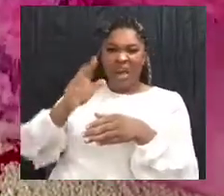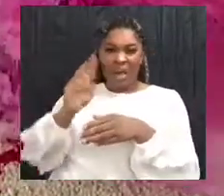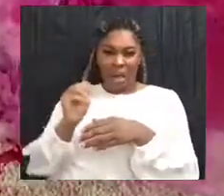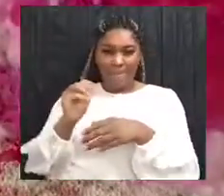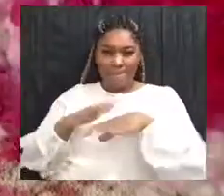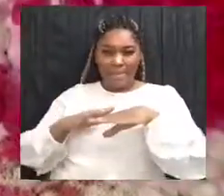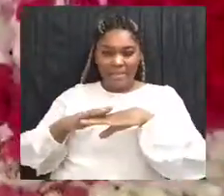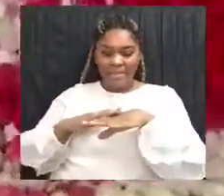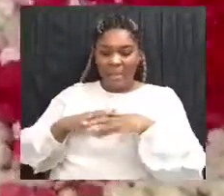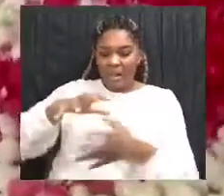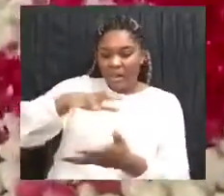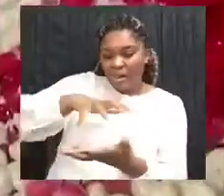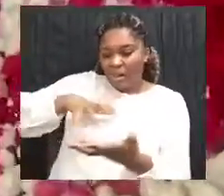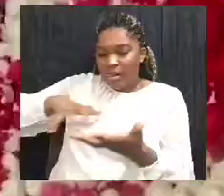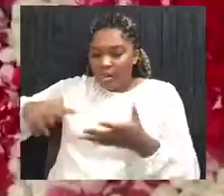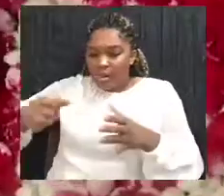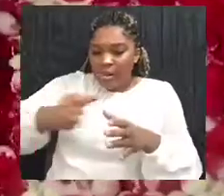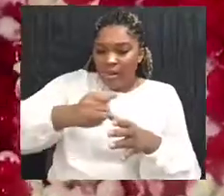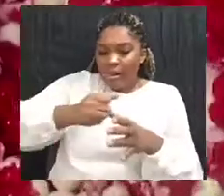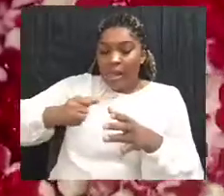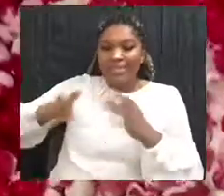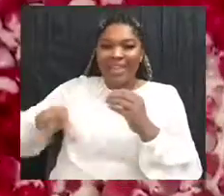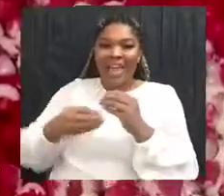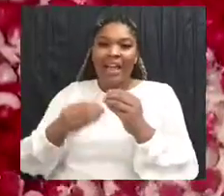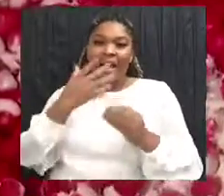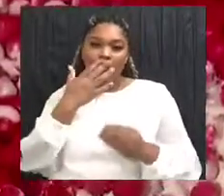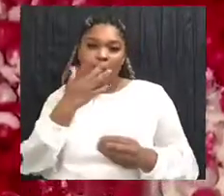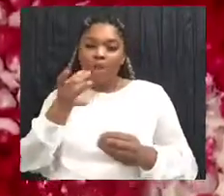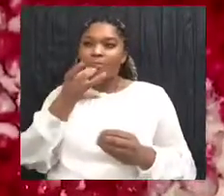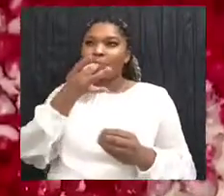Then add color and flavoring.